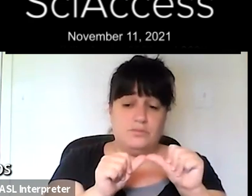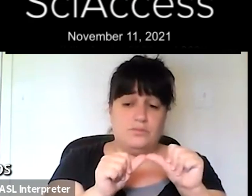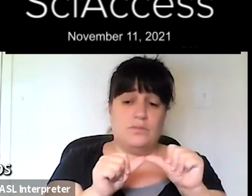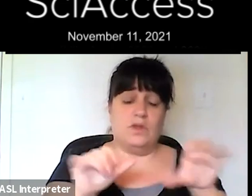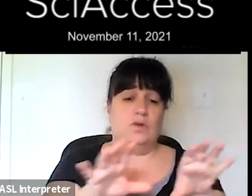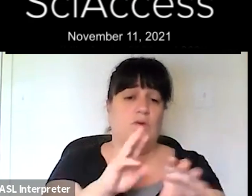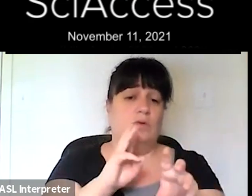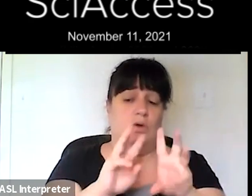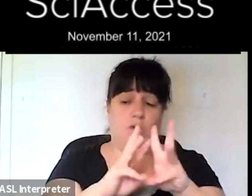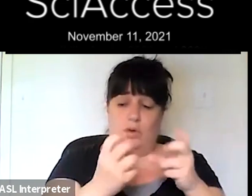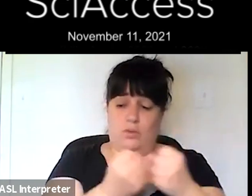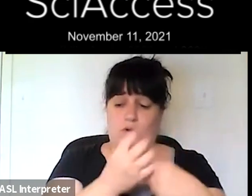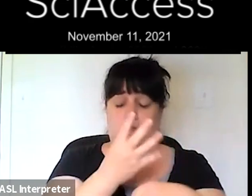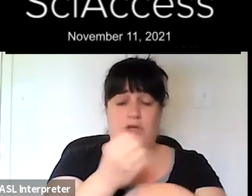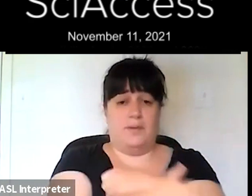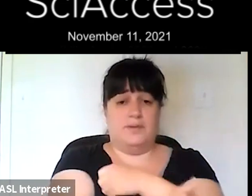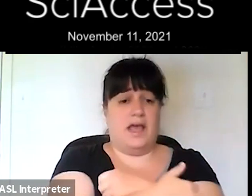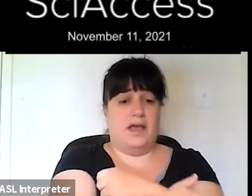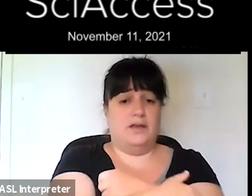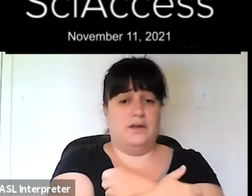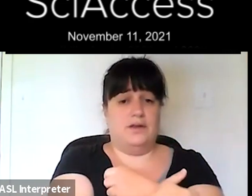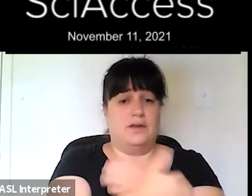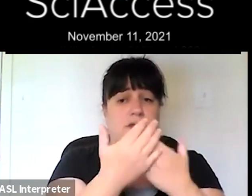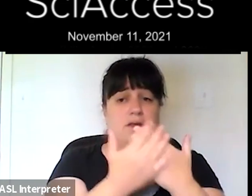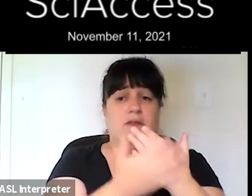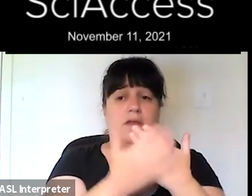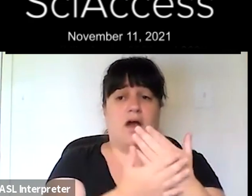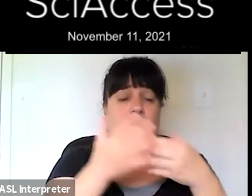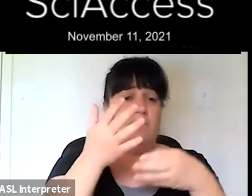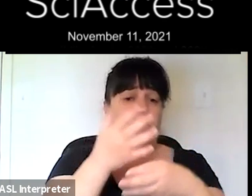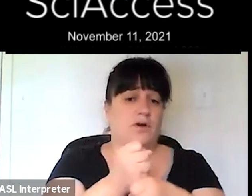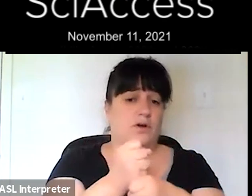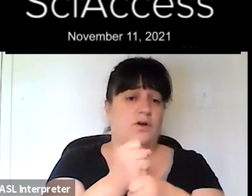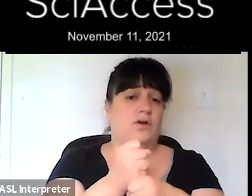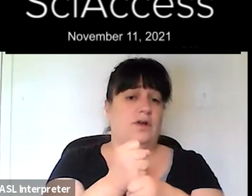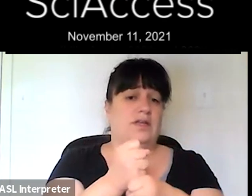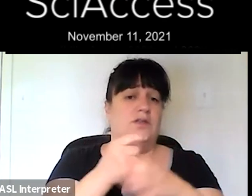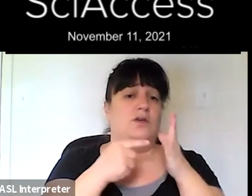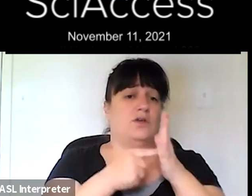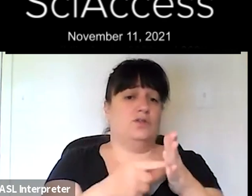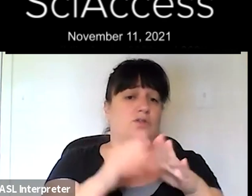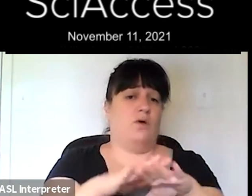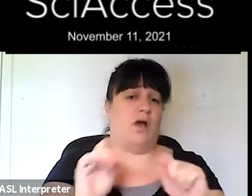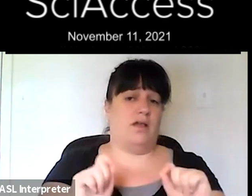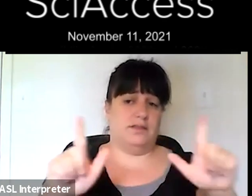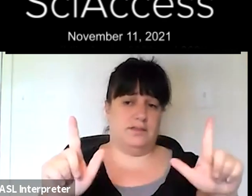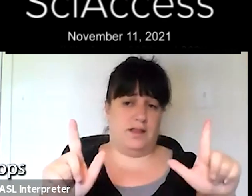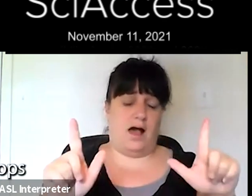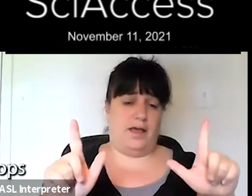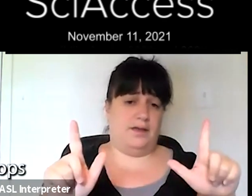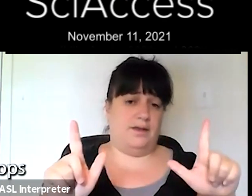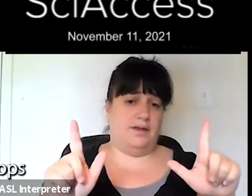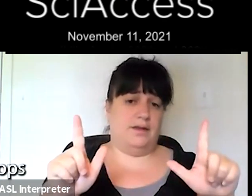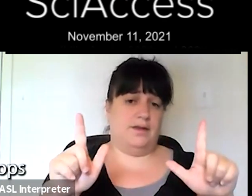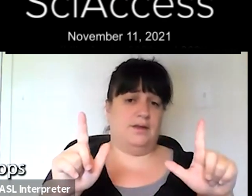do workshops, and the cover of the summary of all of these workshops is illustrated on this slide. Our